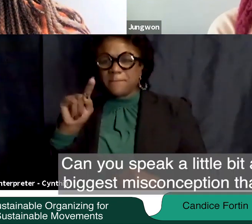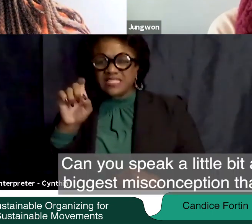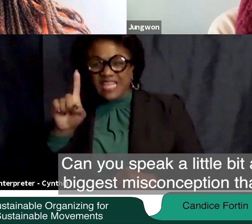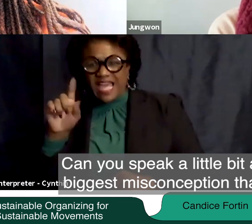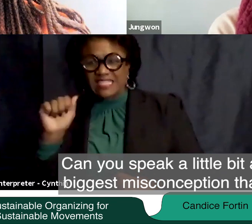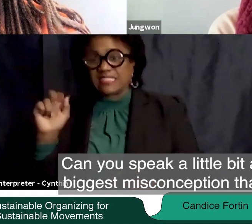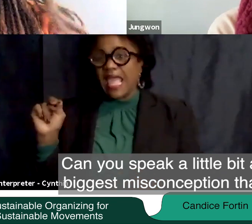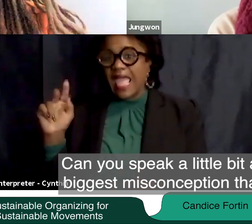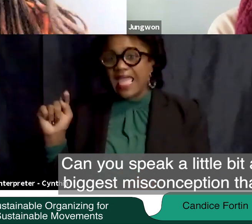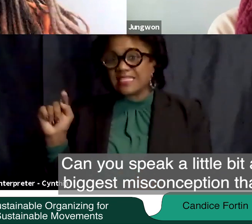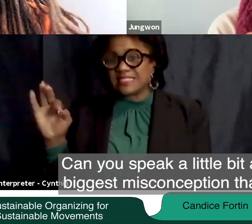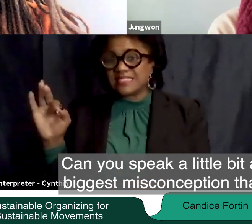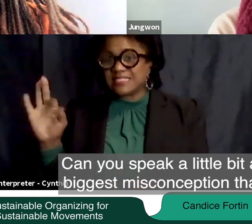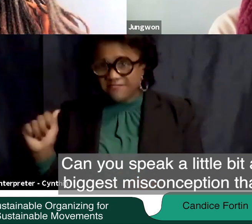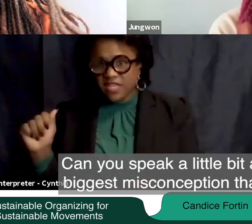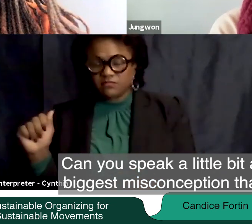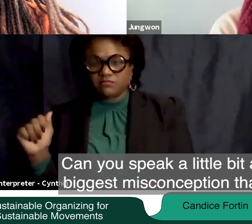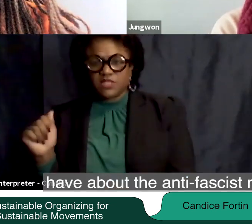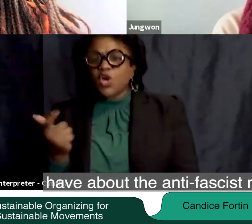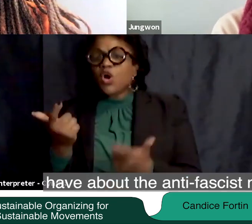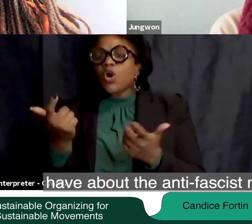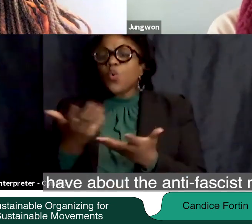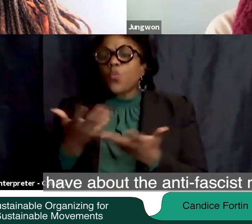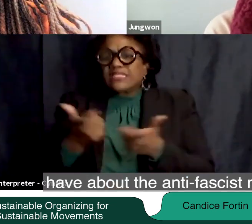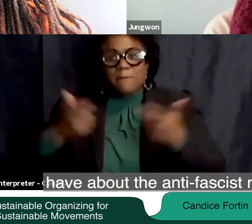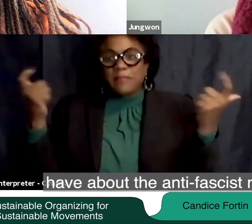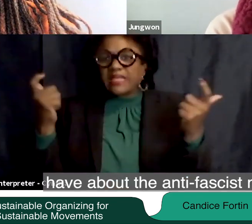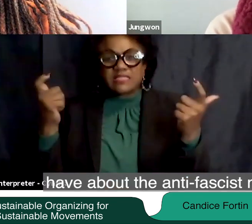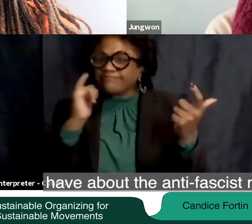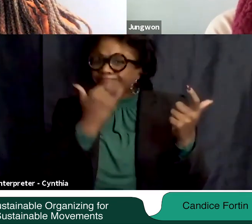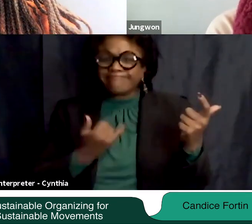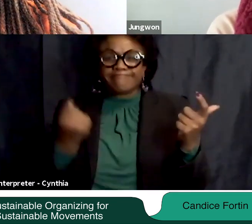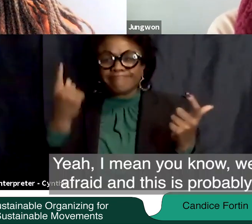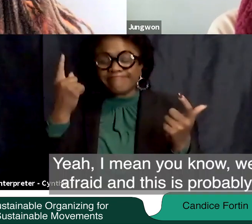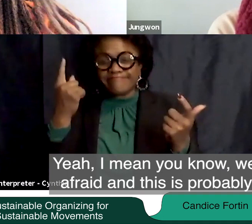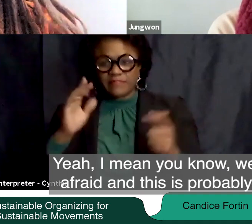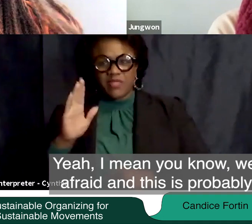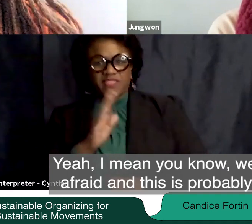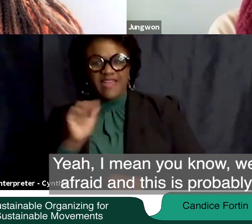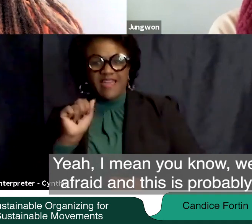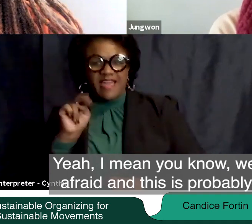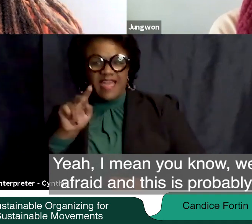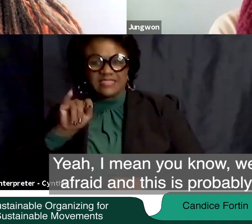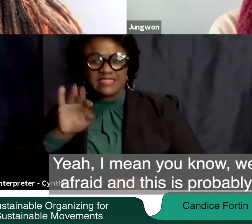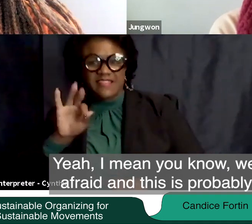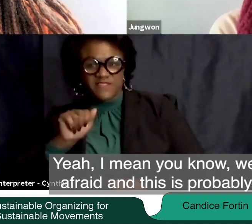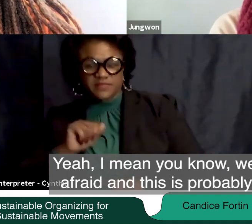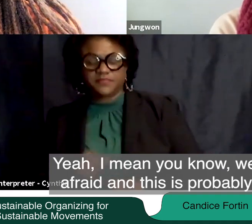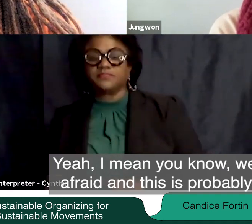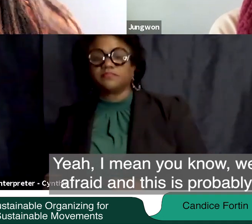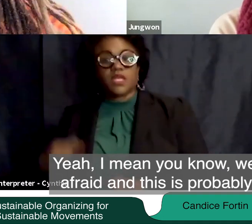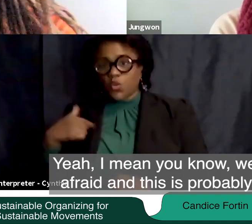bit about the biggest misconception that people have about the anti-fascist movement? Yeah, I mean, we're just